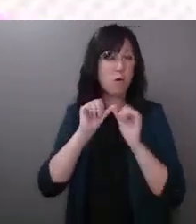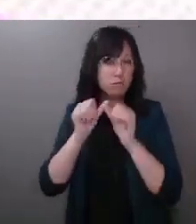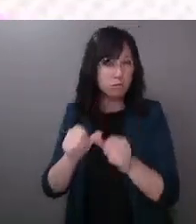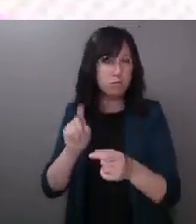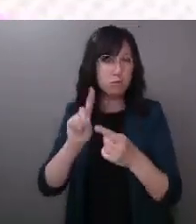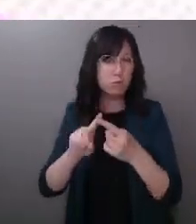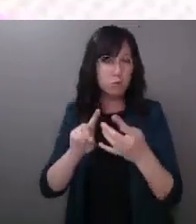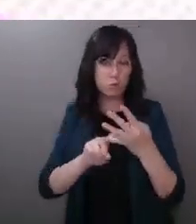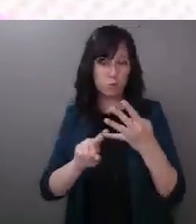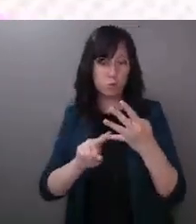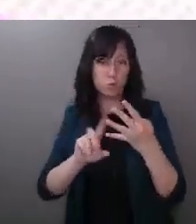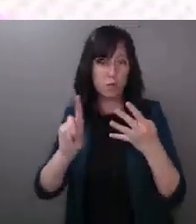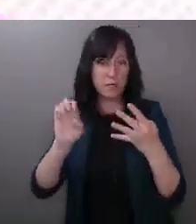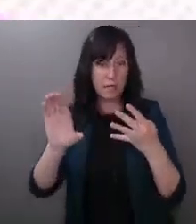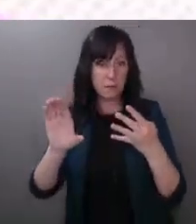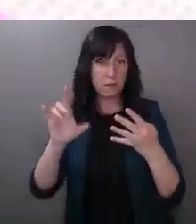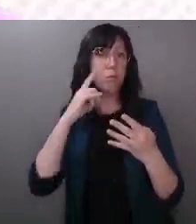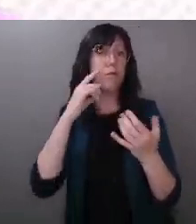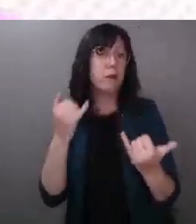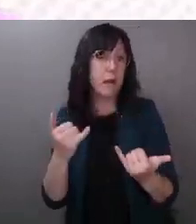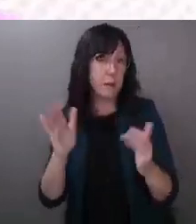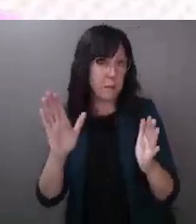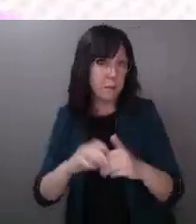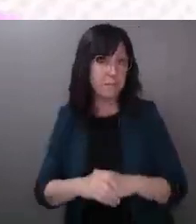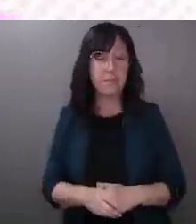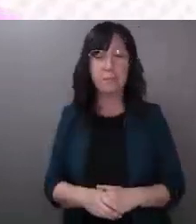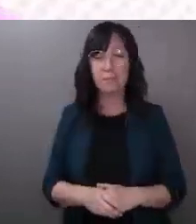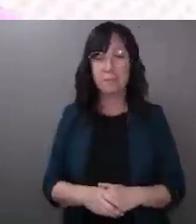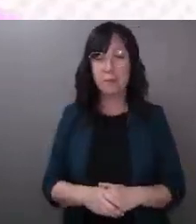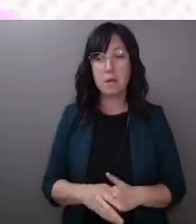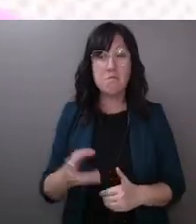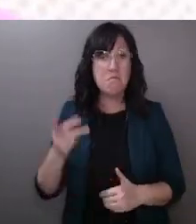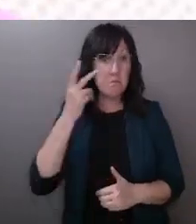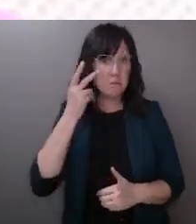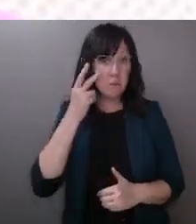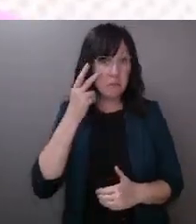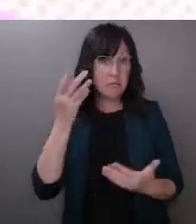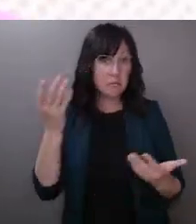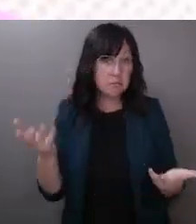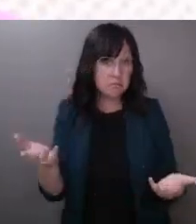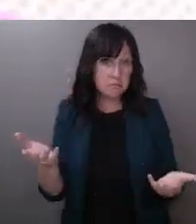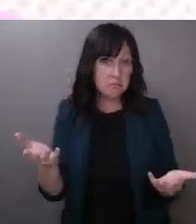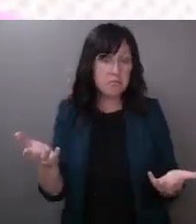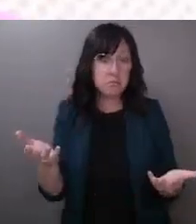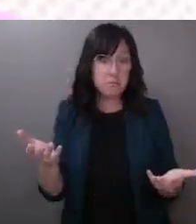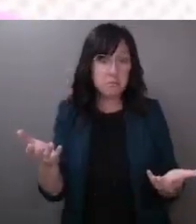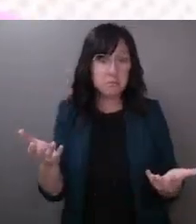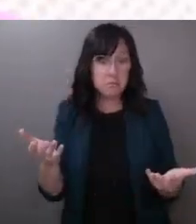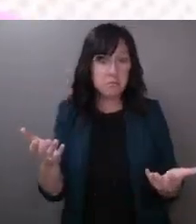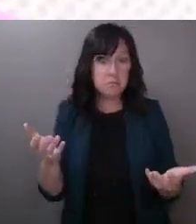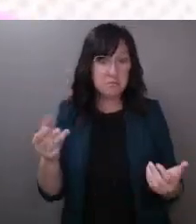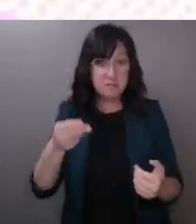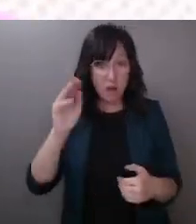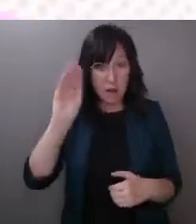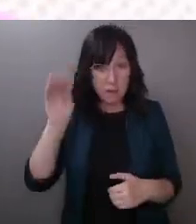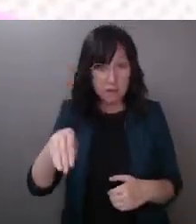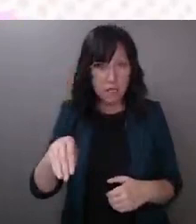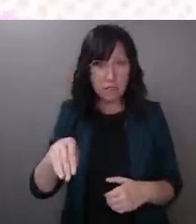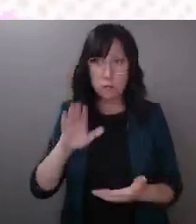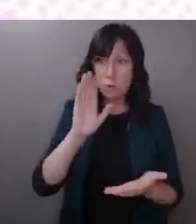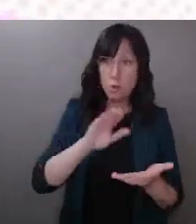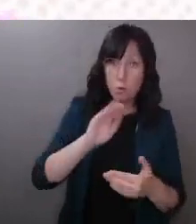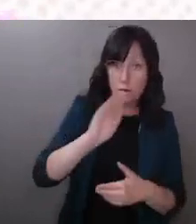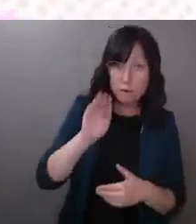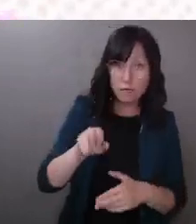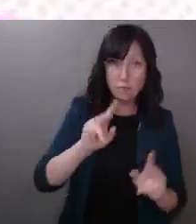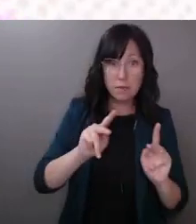the time being. And we'll see what the user rates are, what the ridership